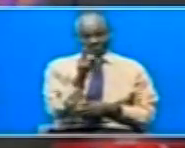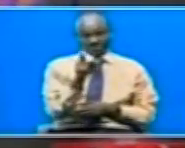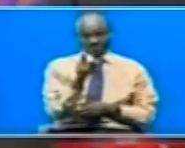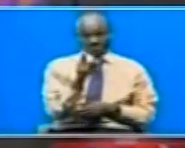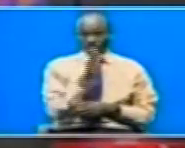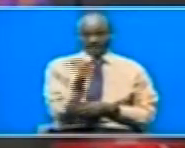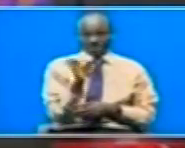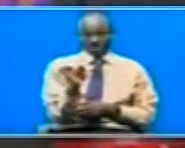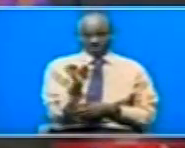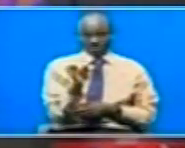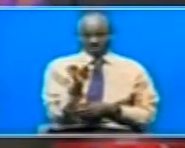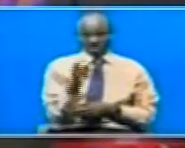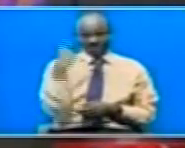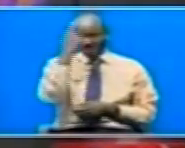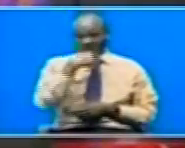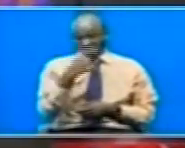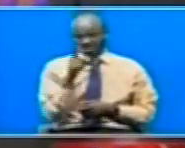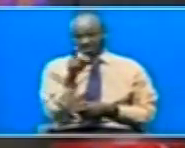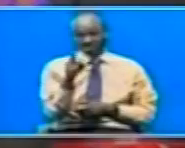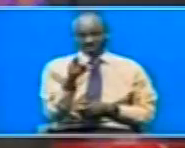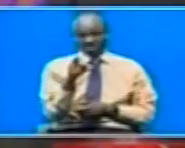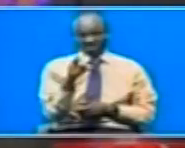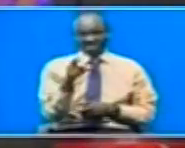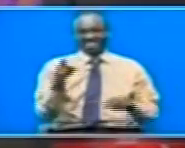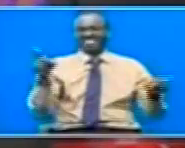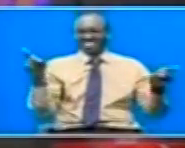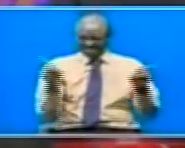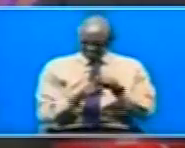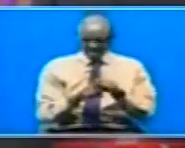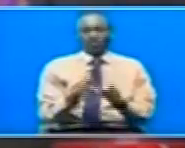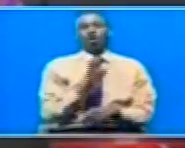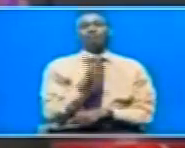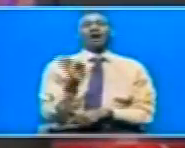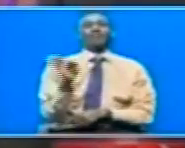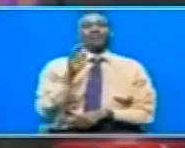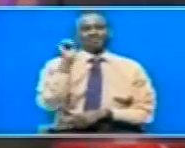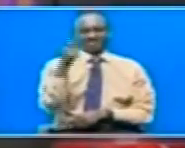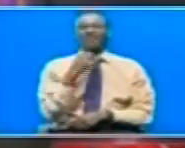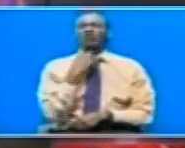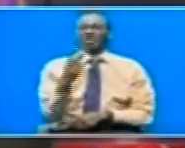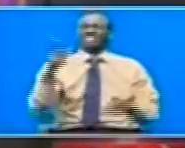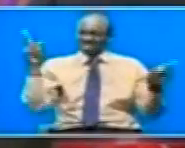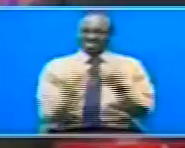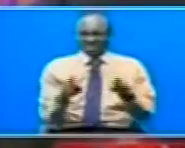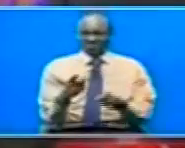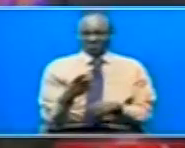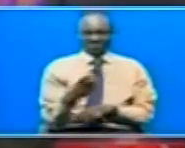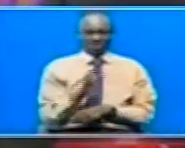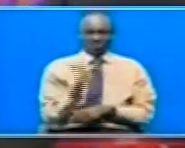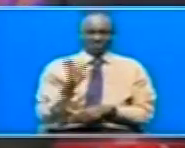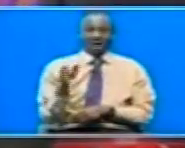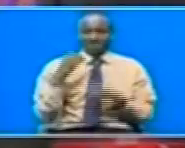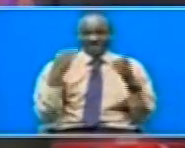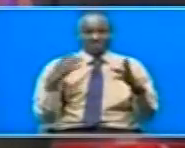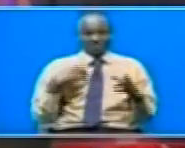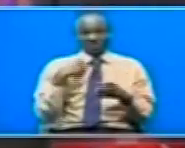Obama, the looks, man, a reflection of Barack, the voice too. Will other people